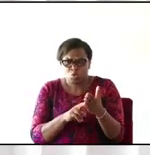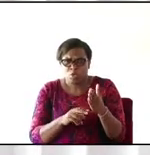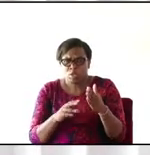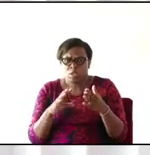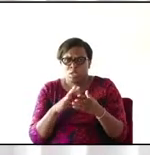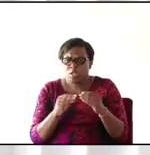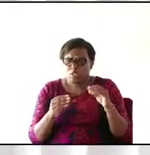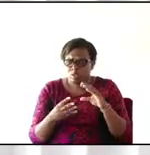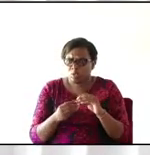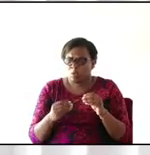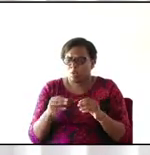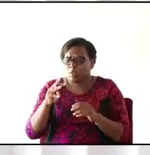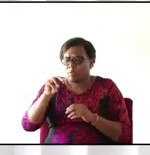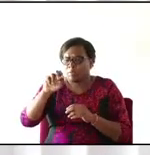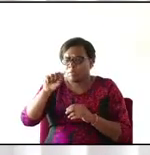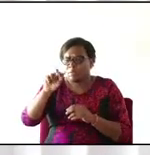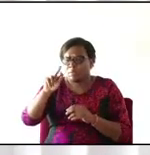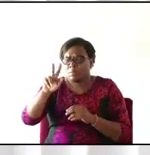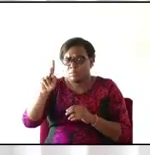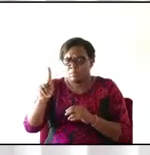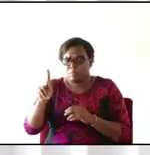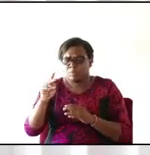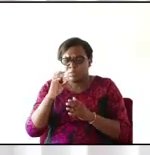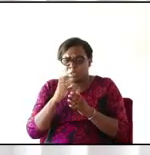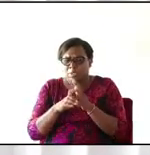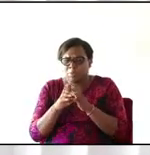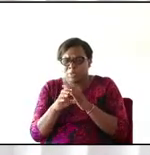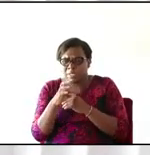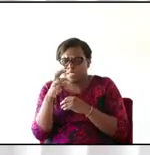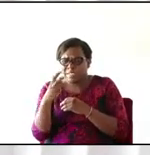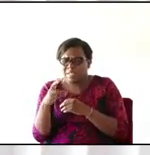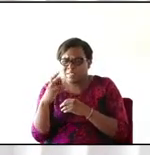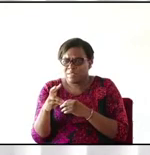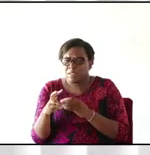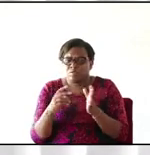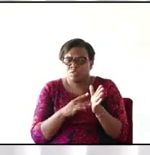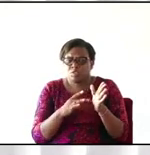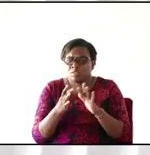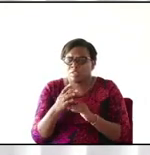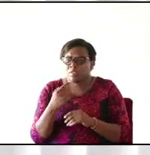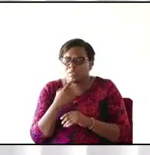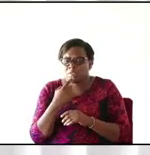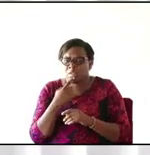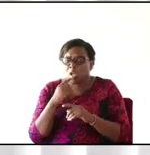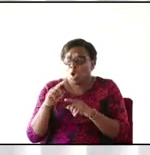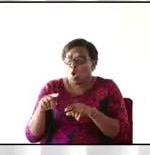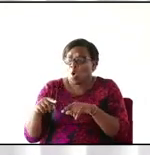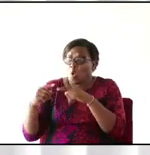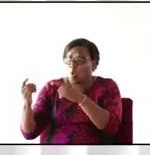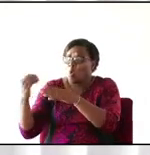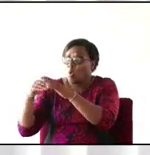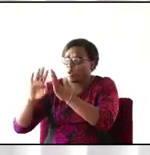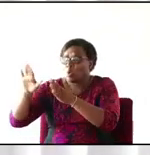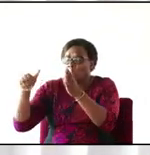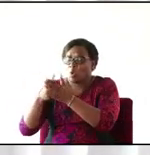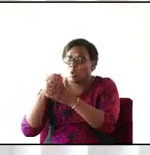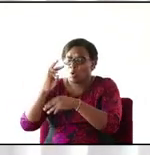of Mark. Mark in Mark 16 has Jesus saying, go into all the